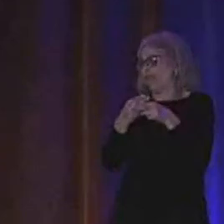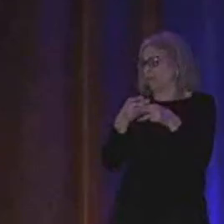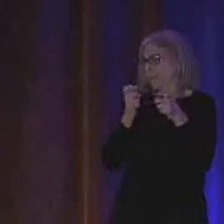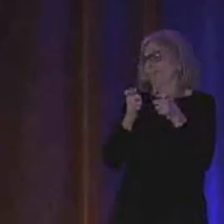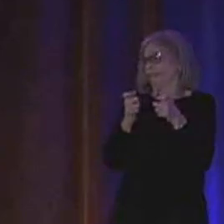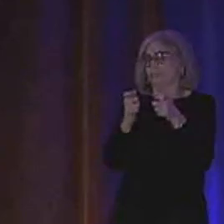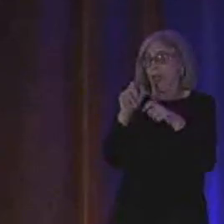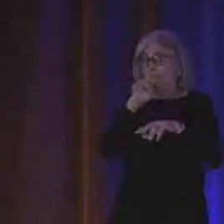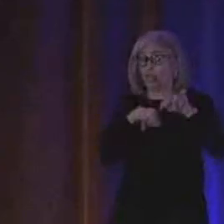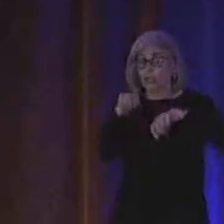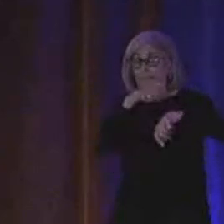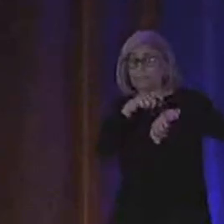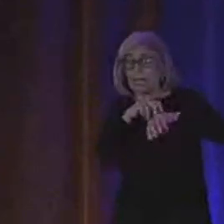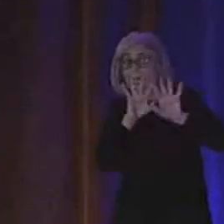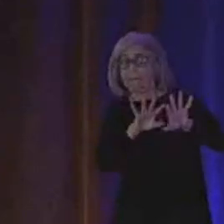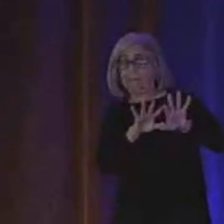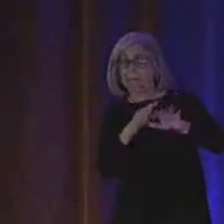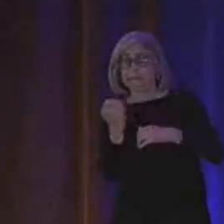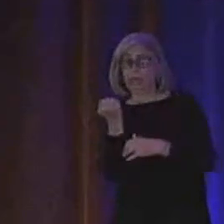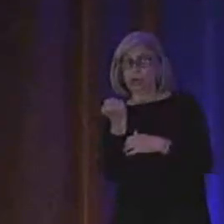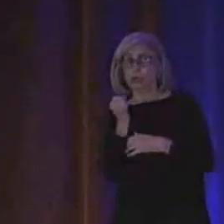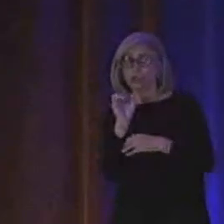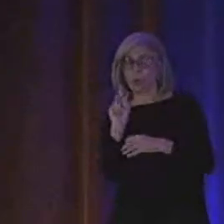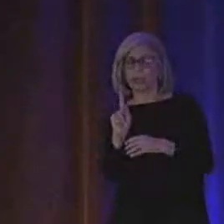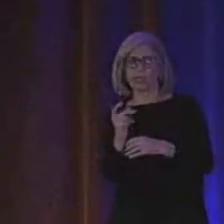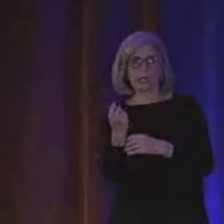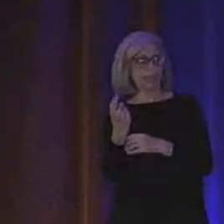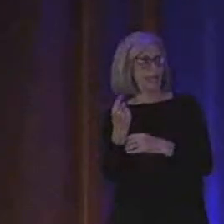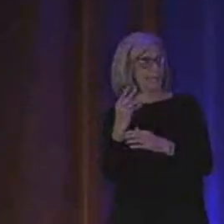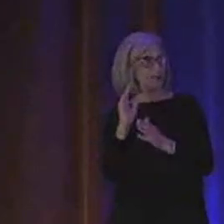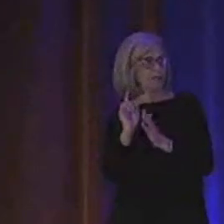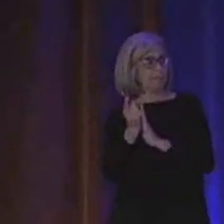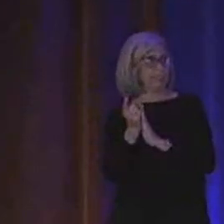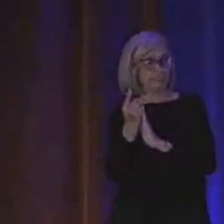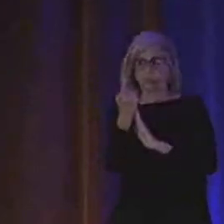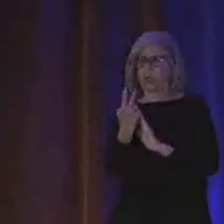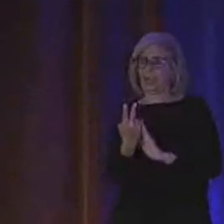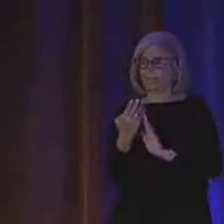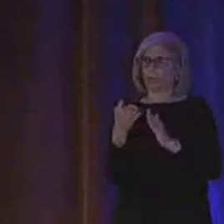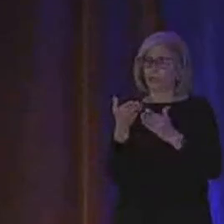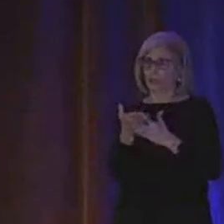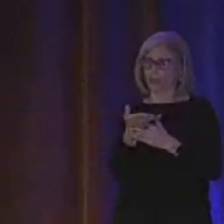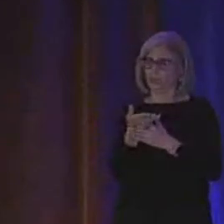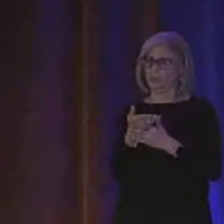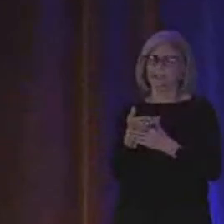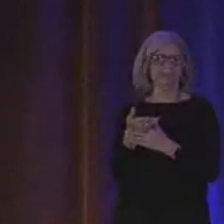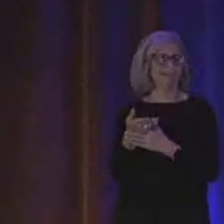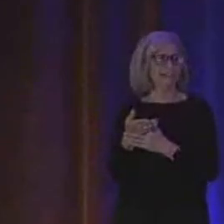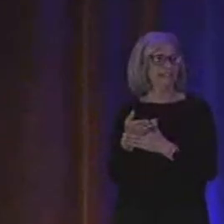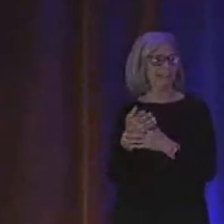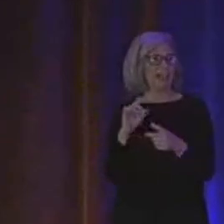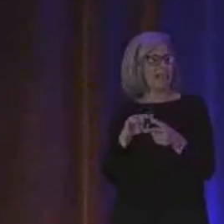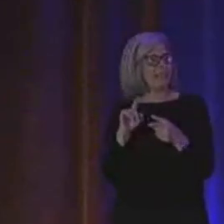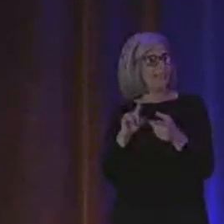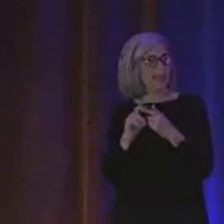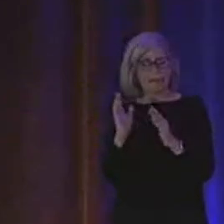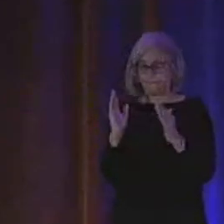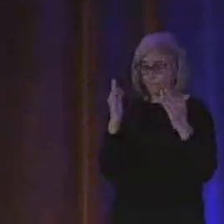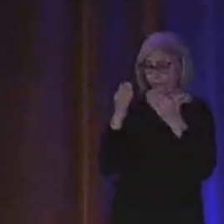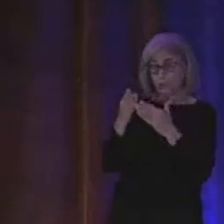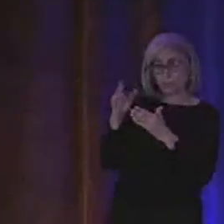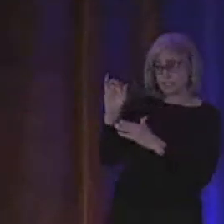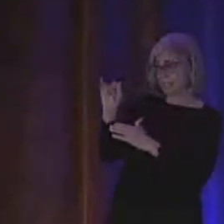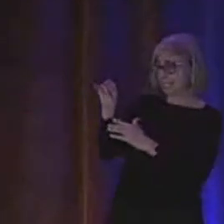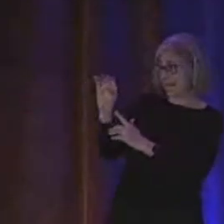looking at the timer. Hold on. We're good. 11 minutes. We're halfway through. So we have some button refs, and we're going to talk about focus states here. So